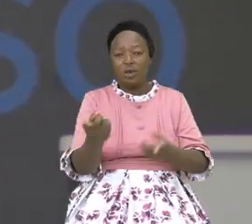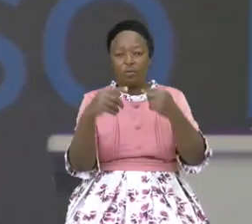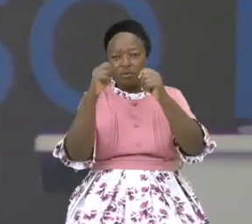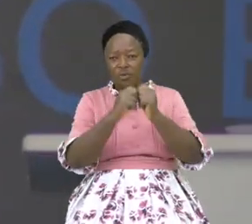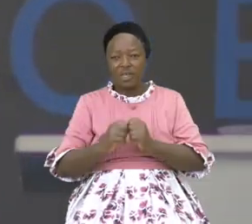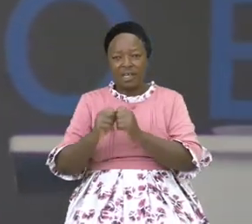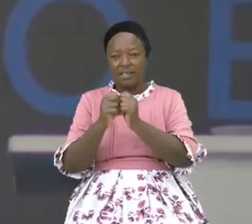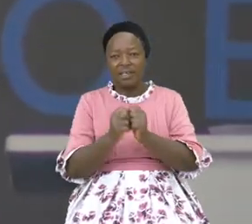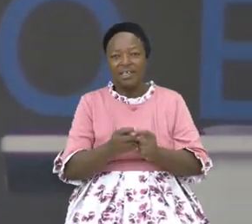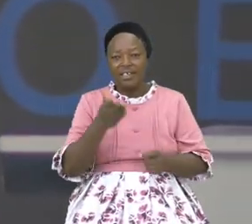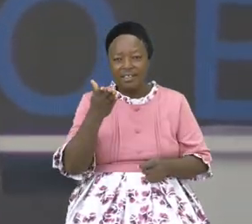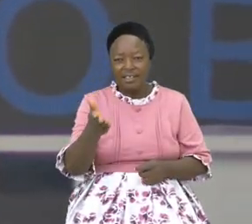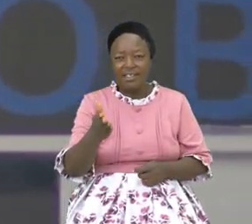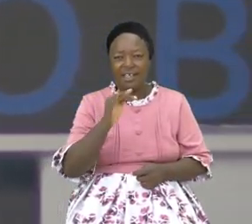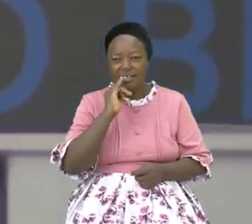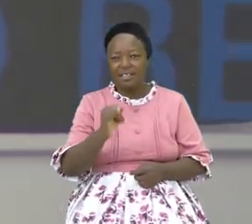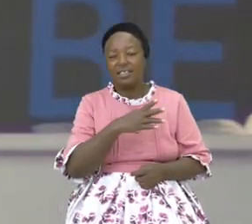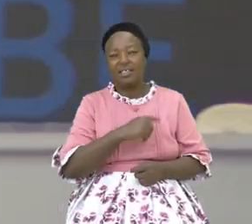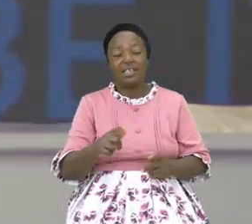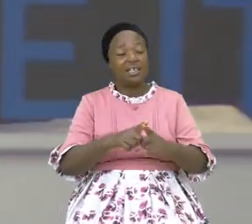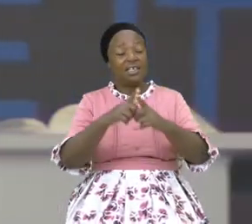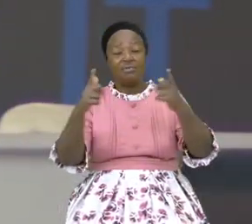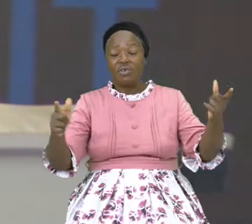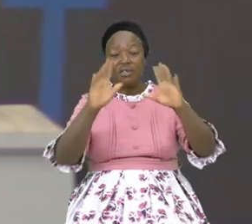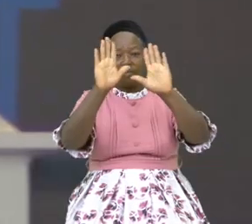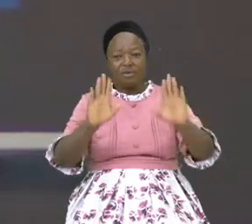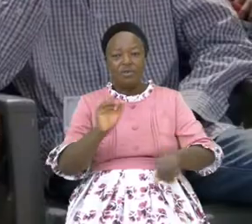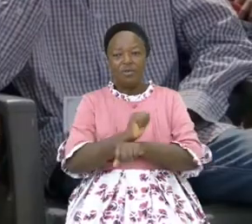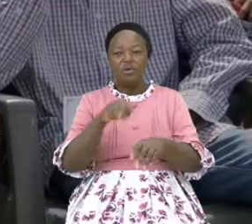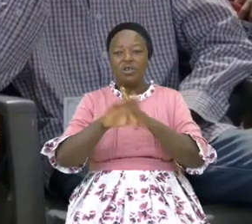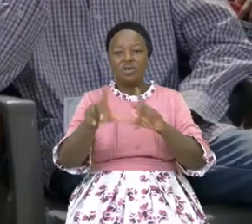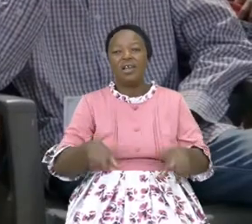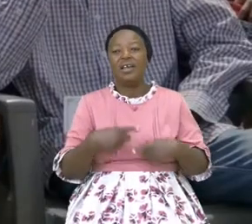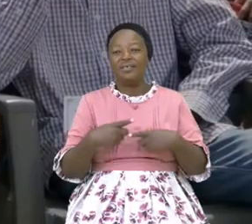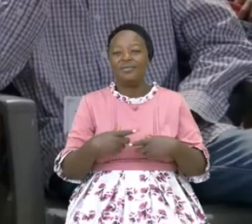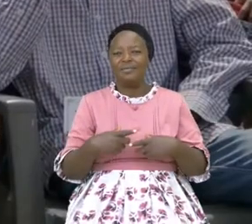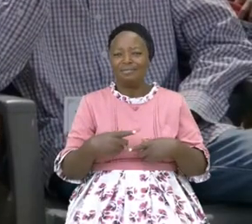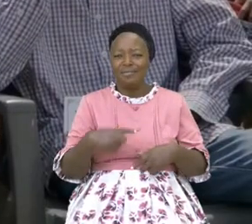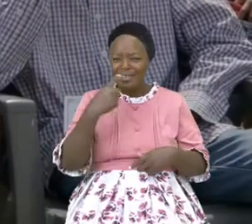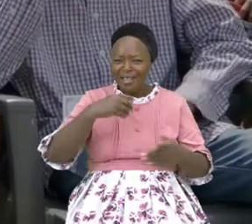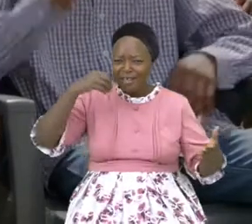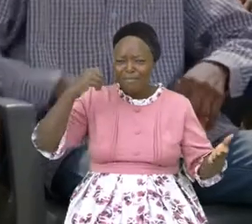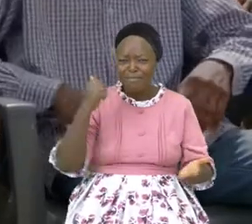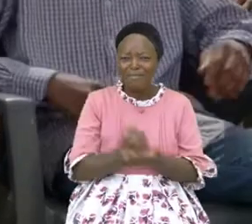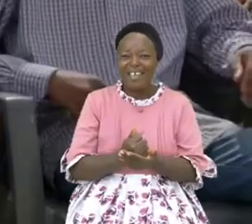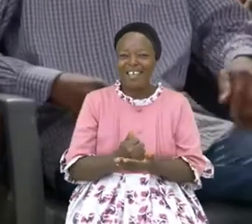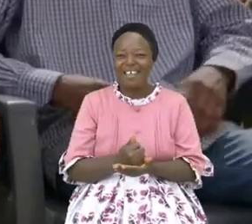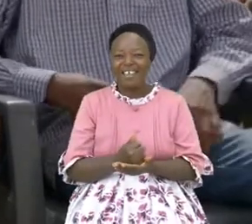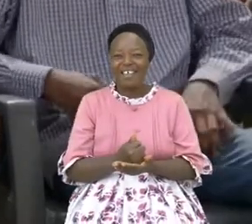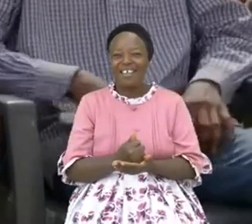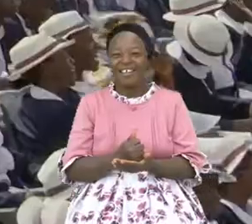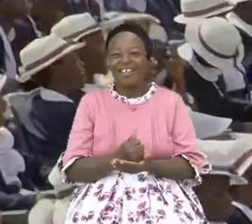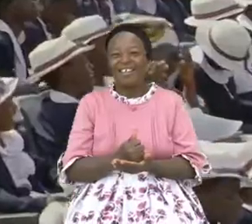together, that's an explosive miracle in your life. Yeah. Ah, look at that. Amen. Yeah.